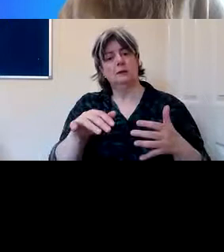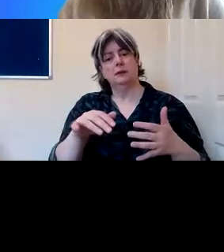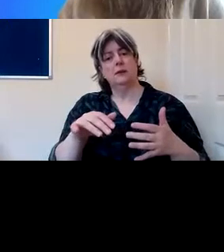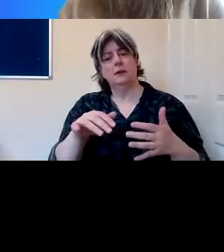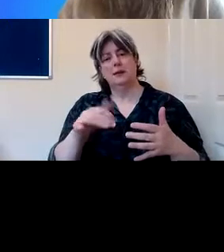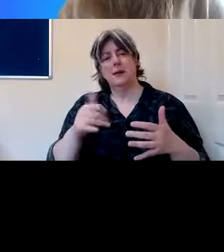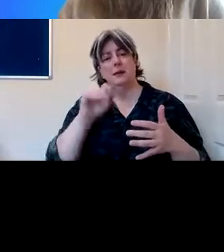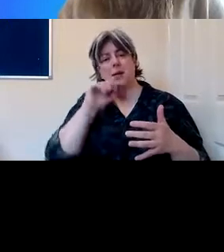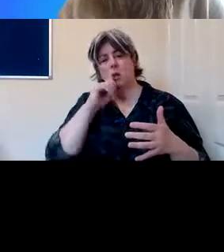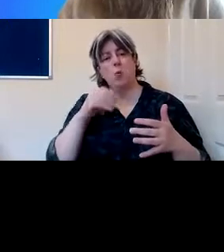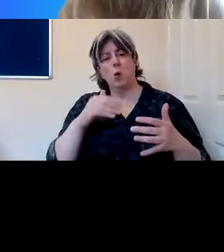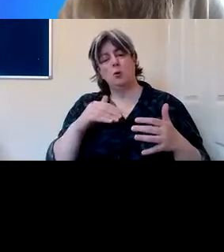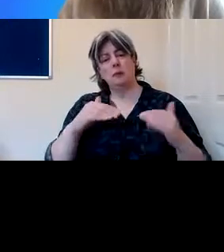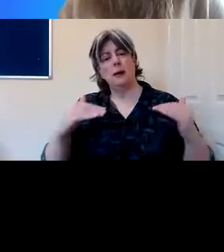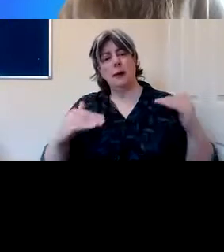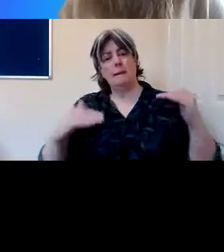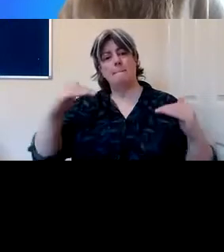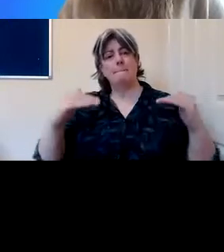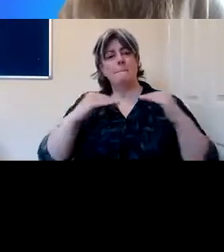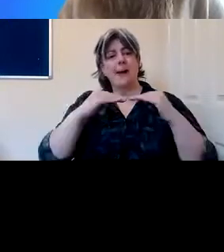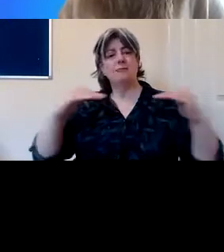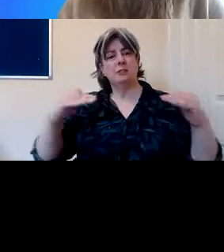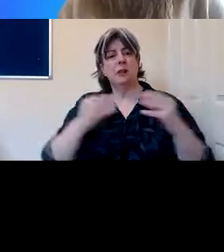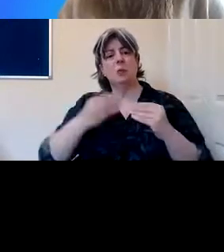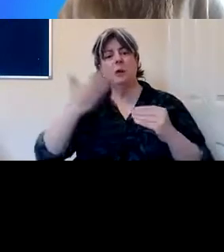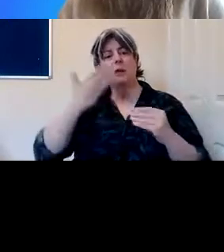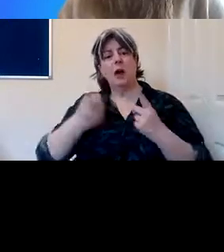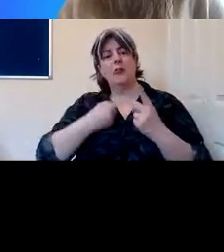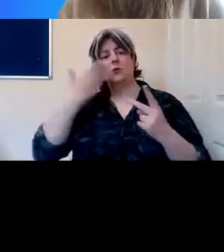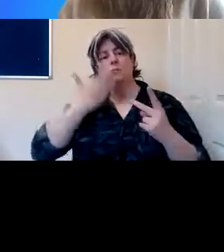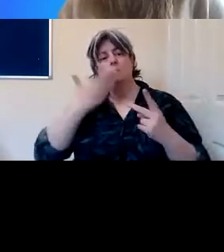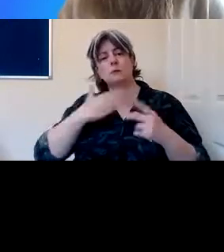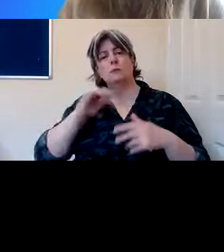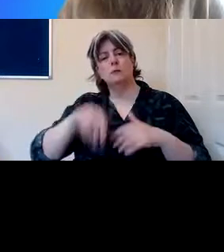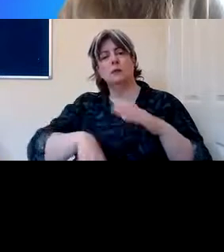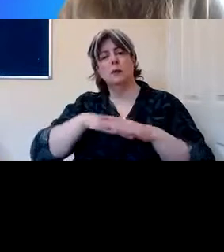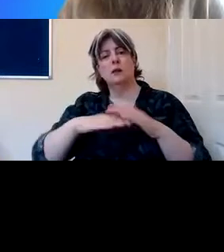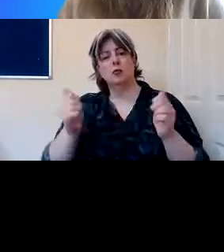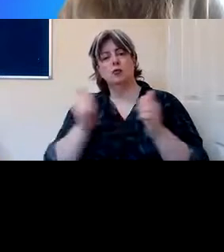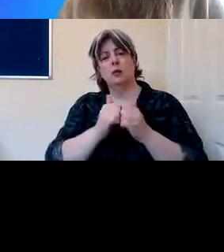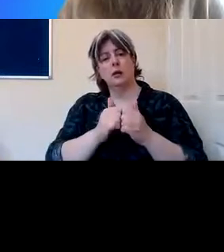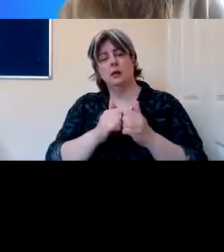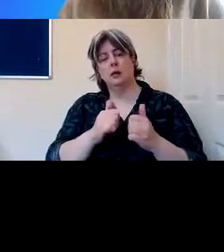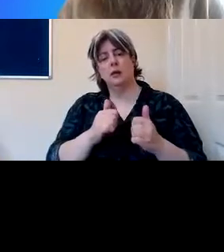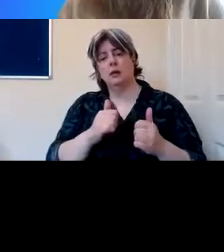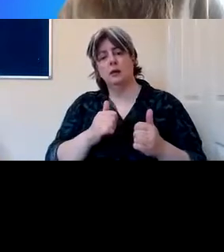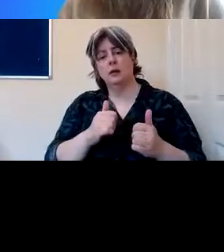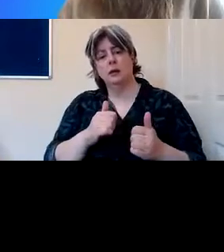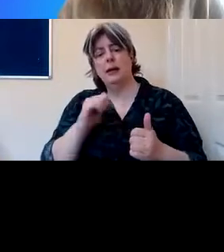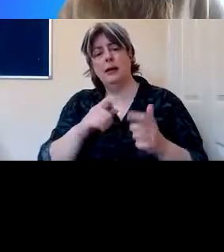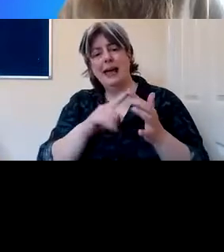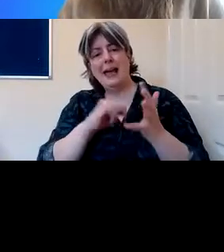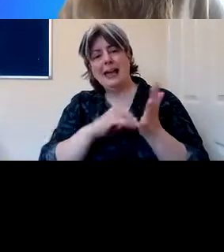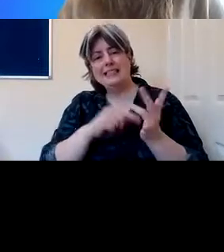with the schools across different areas. So yes, I completely agree with that. And on ESN, yes, I think